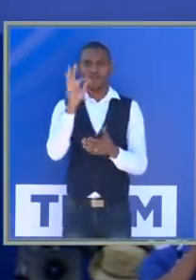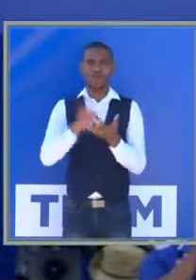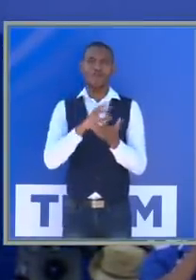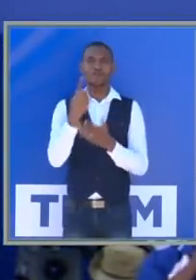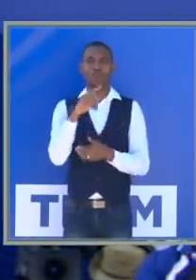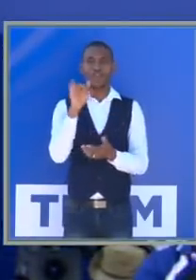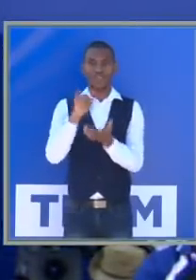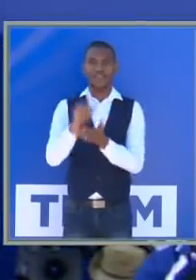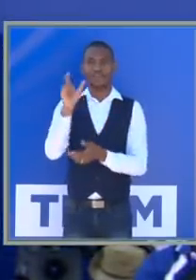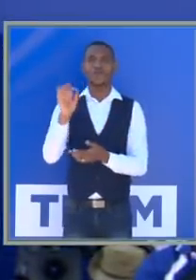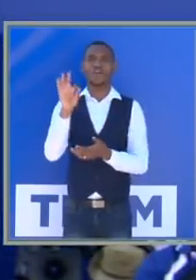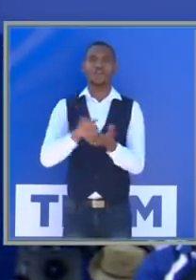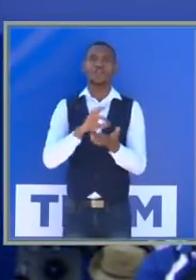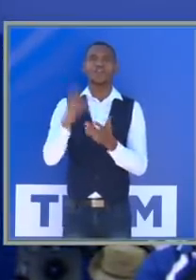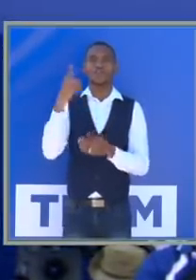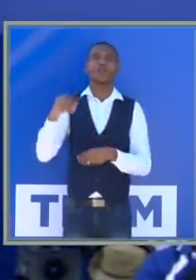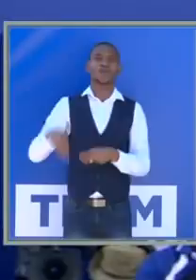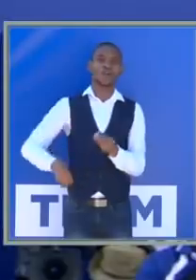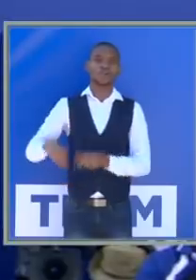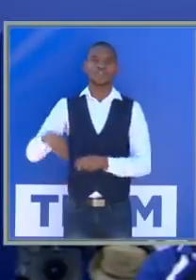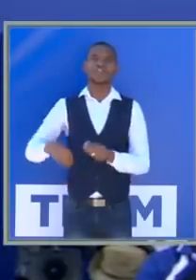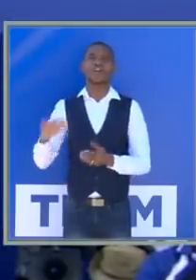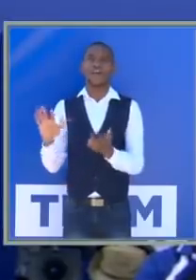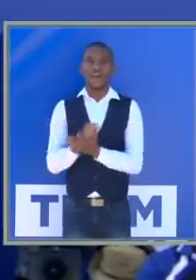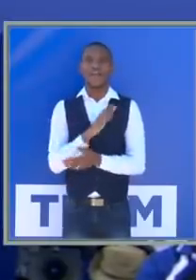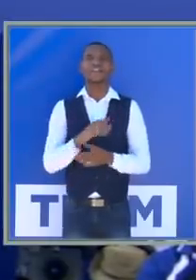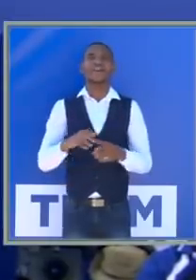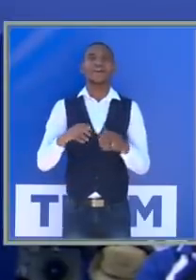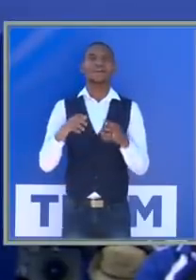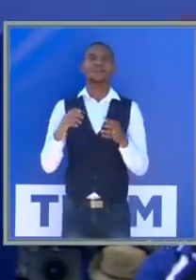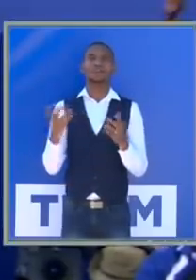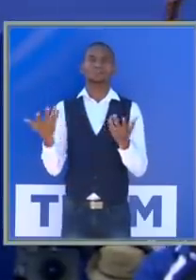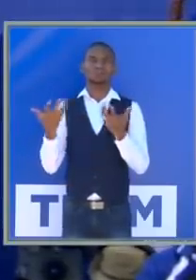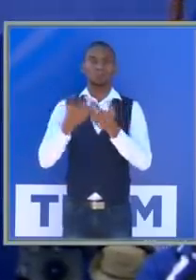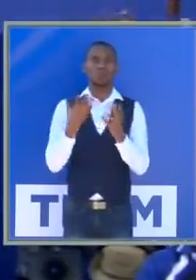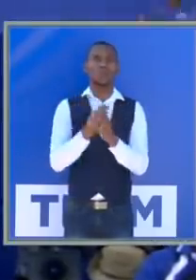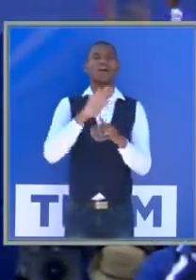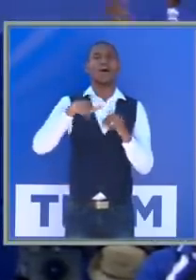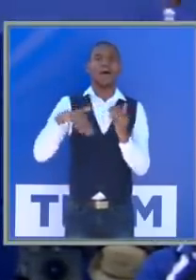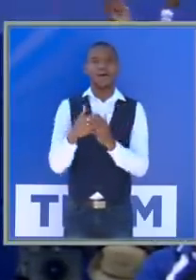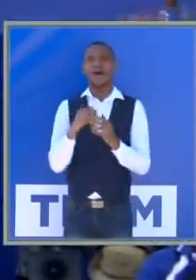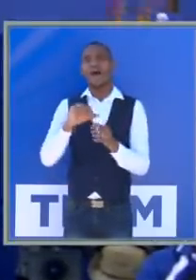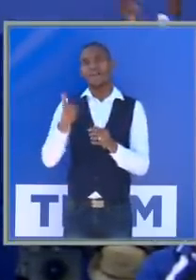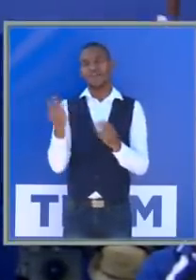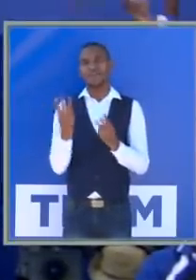that guy, you are voting for corruption and a merger with the other people. We are seeing